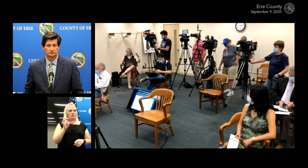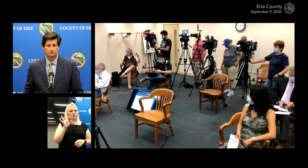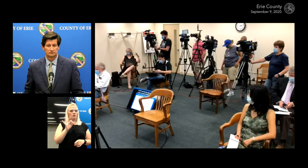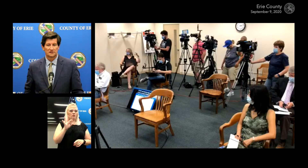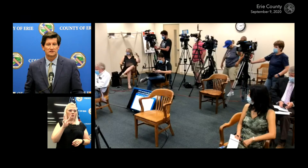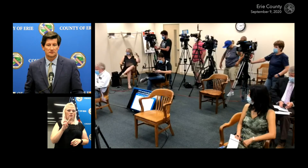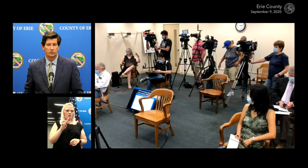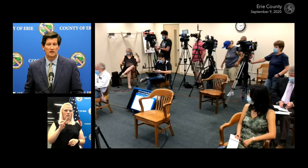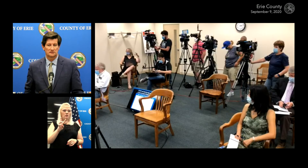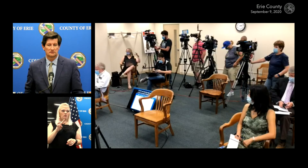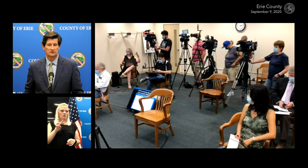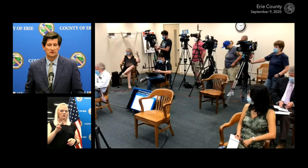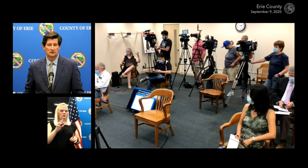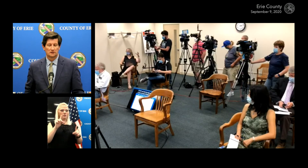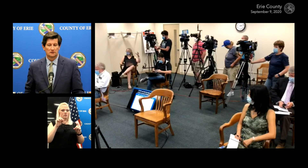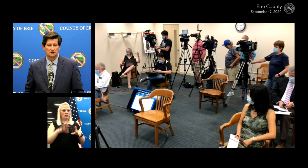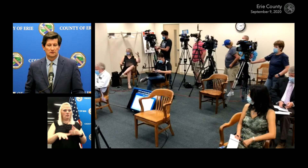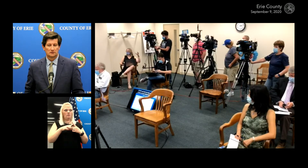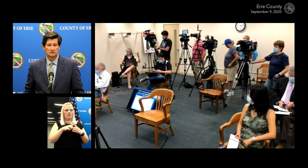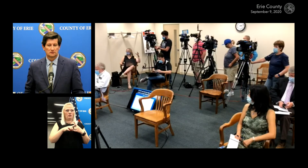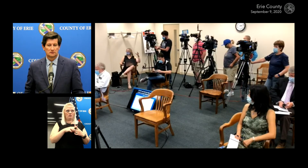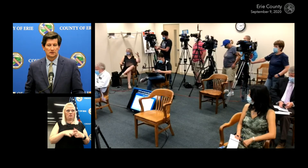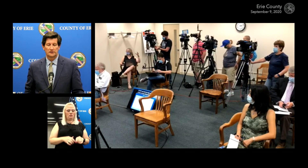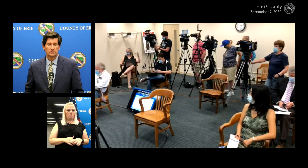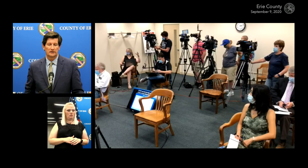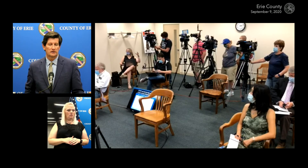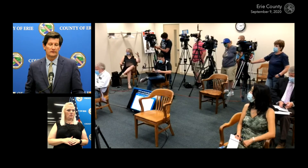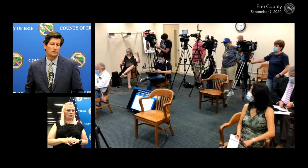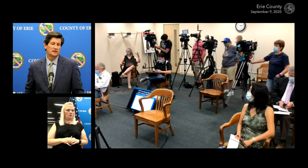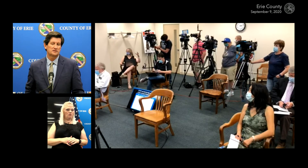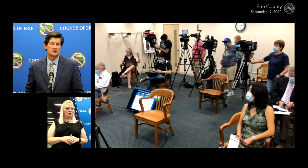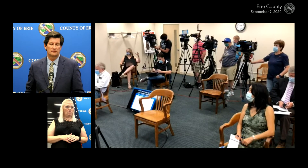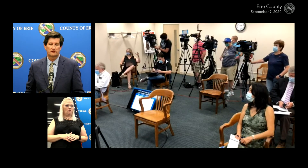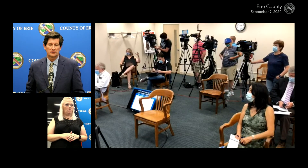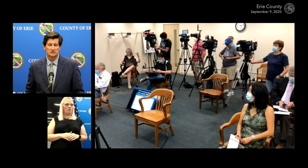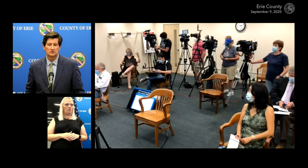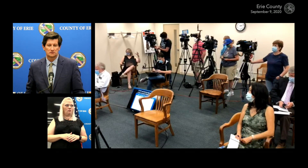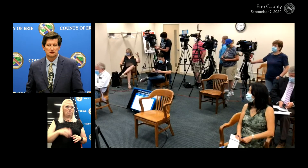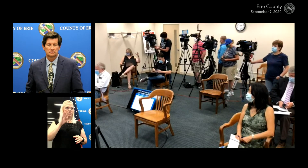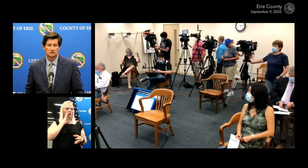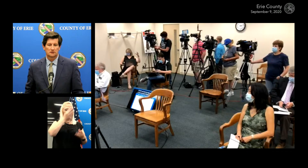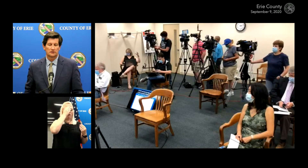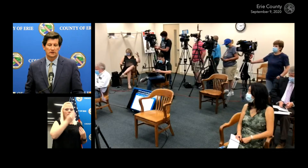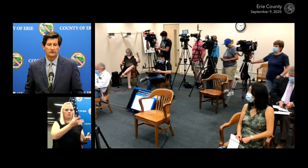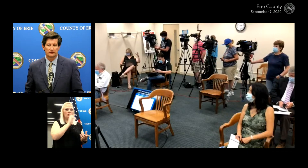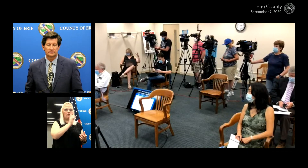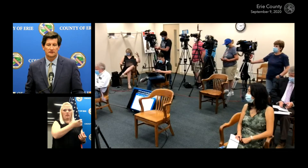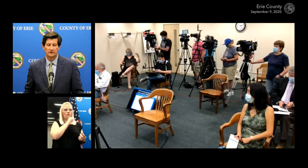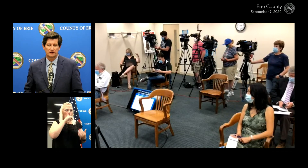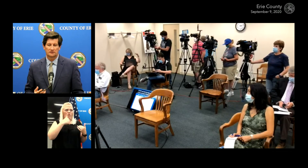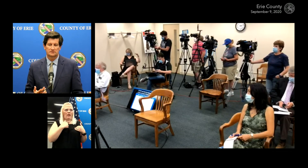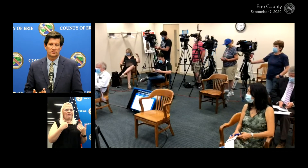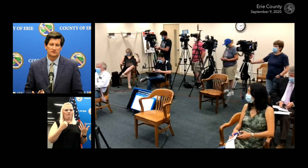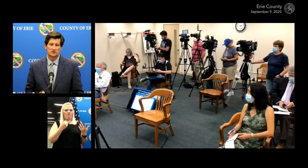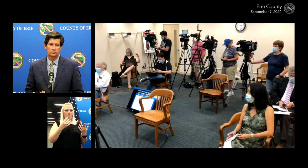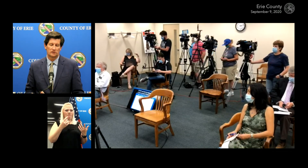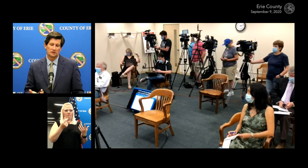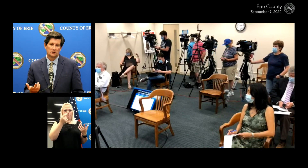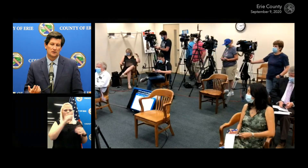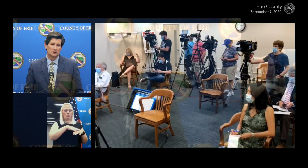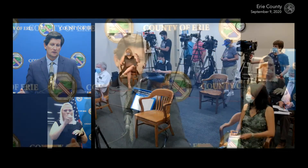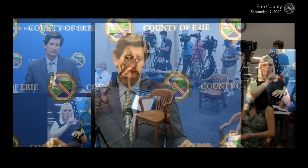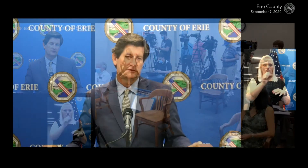496 Tested positive. Right. So what were the percentages? I don't have. We can get you that information. I don't have it I don't have it on the spreadsheet,